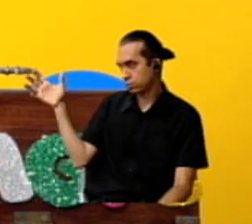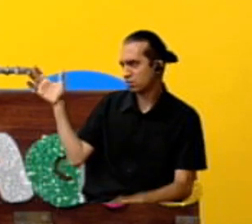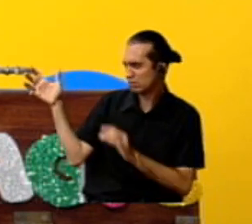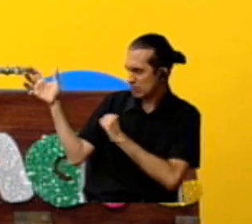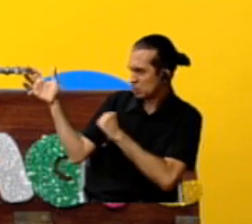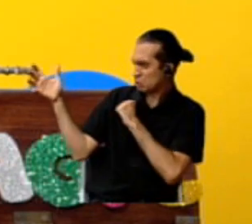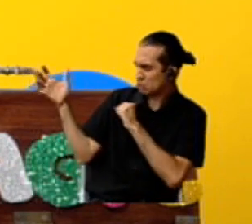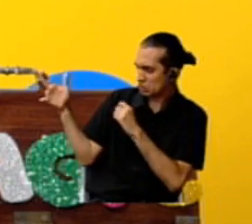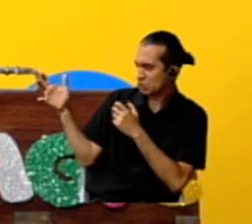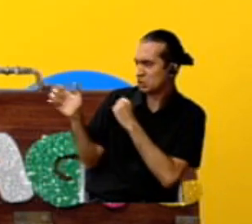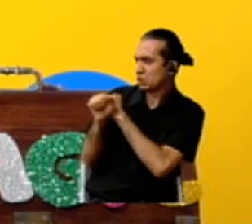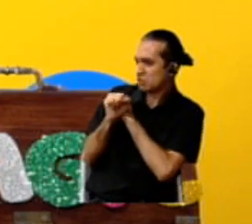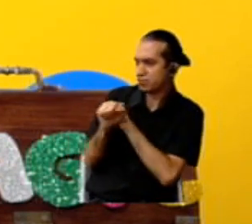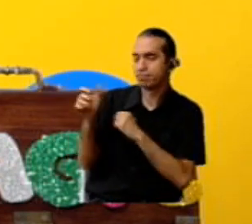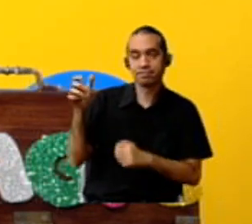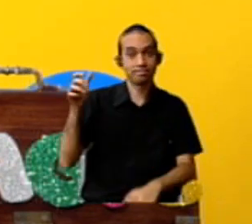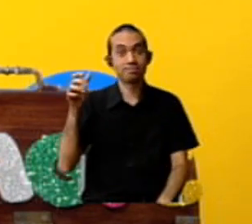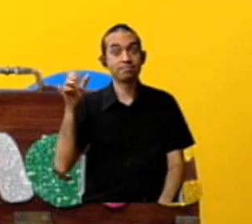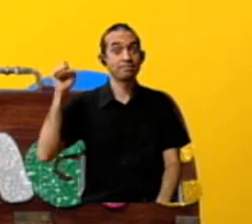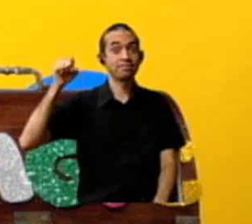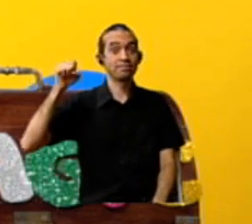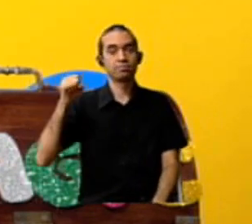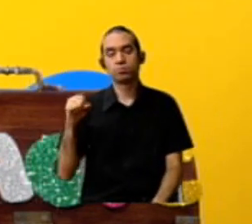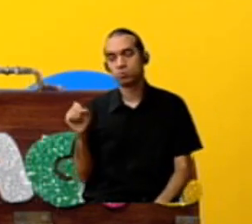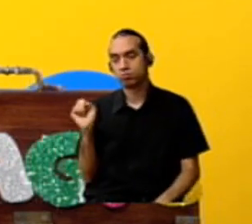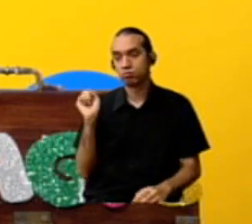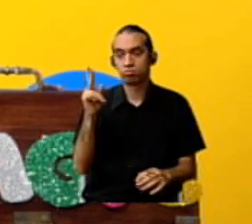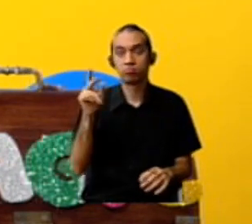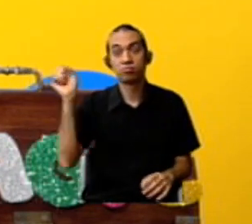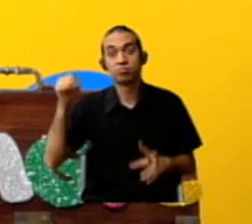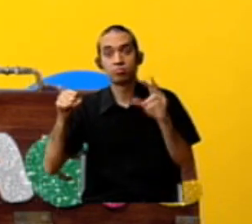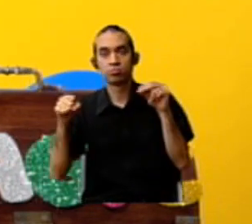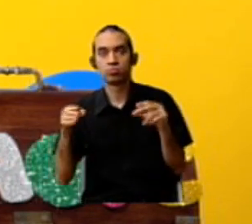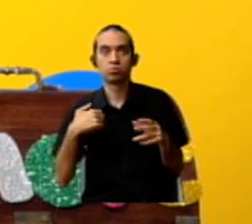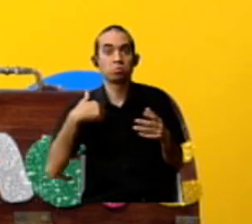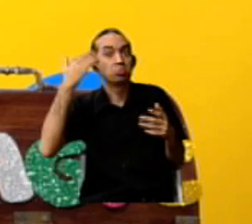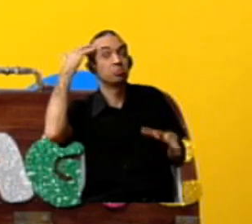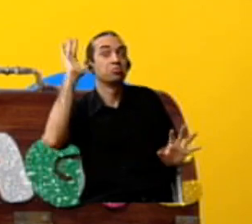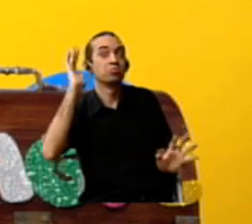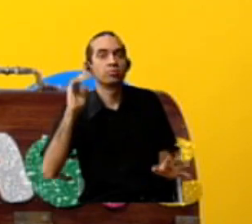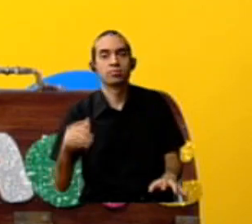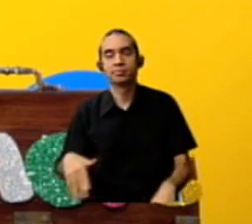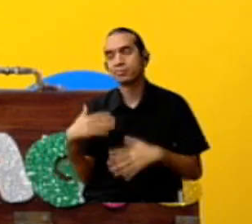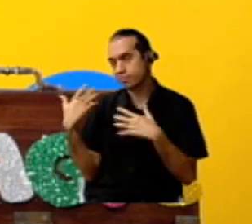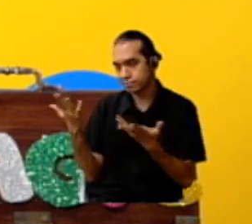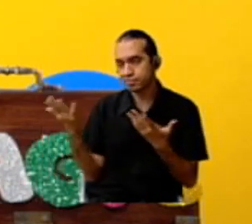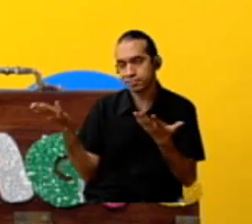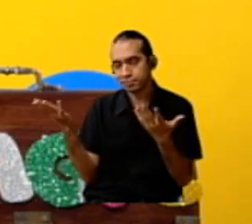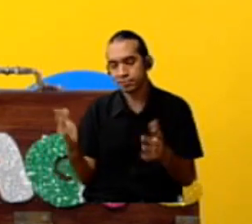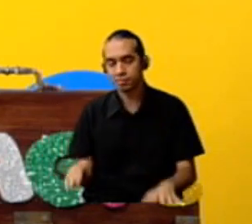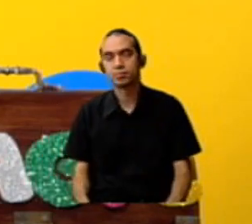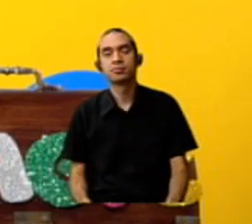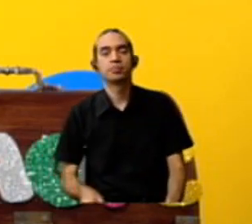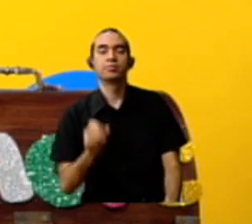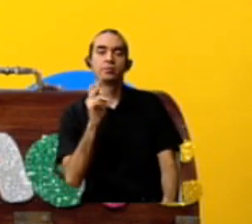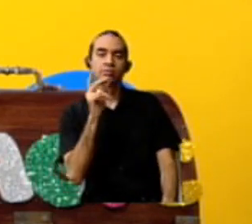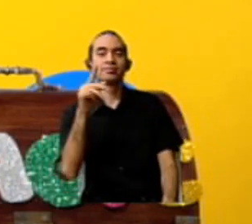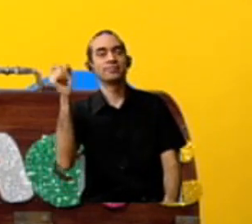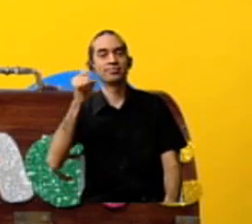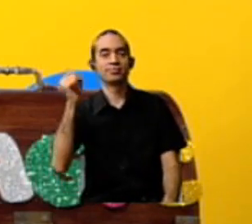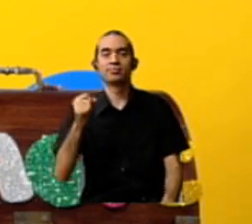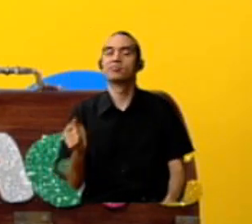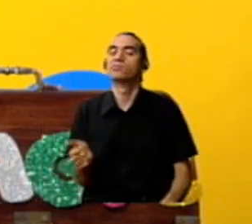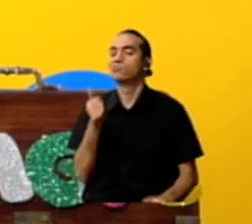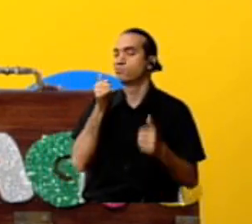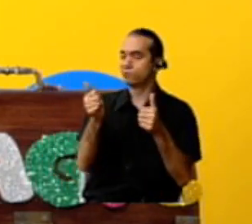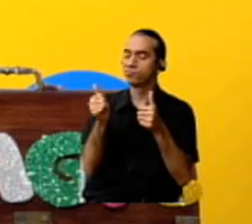sure? Well, yeah. Okay, yes or no? I don't know. Charlie, come on, please. Okay, yes. Very